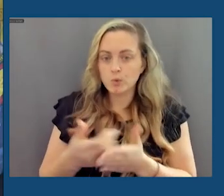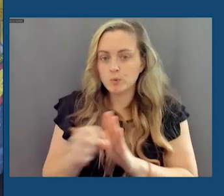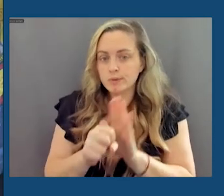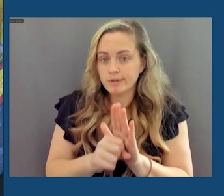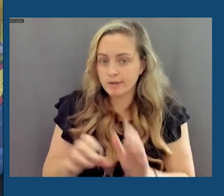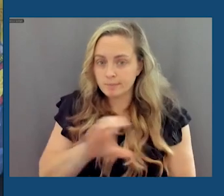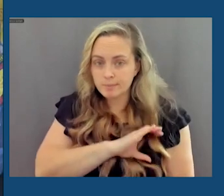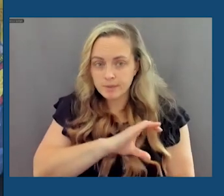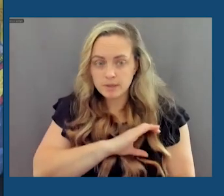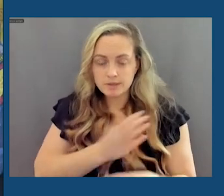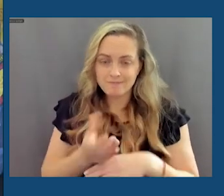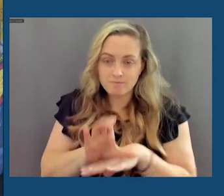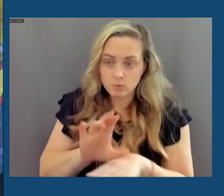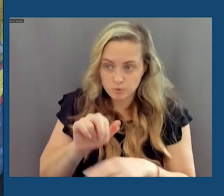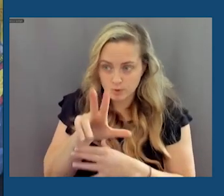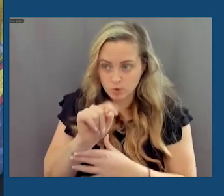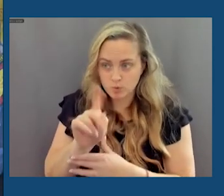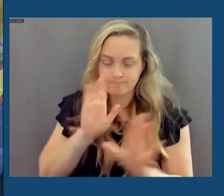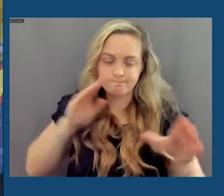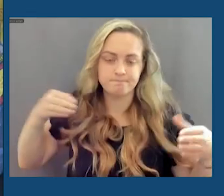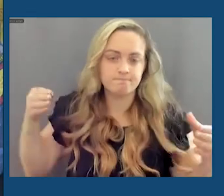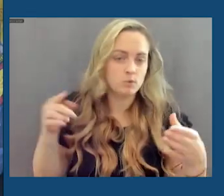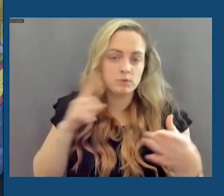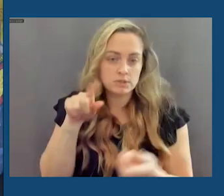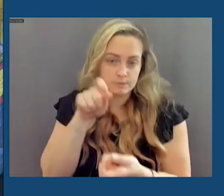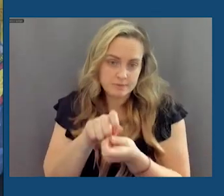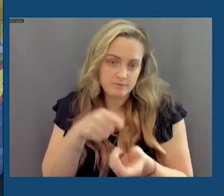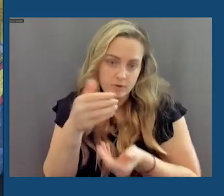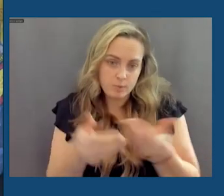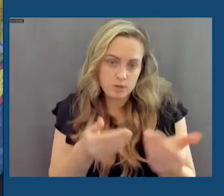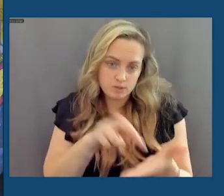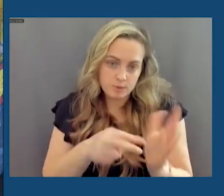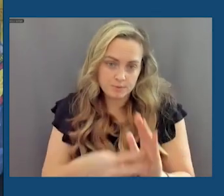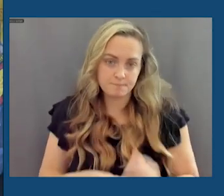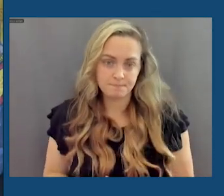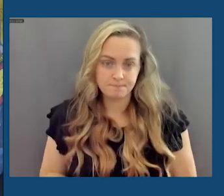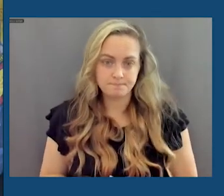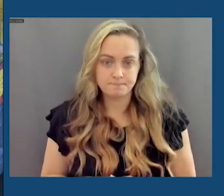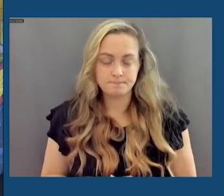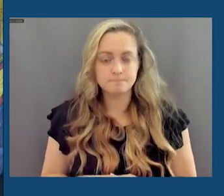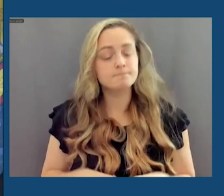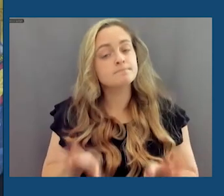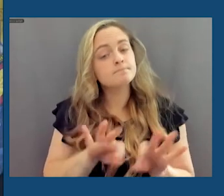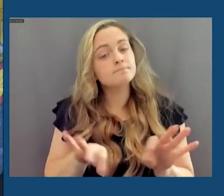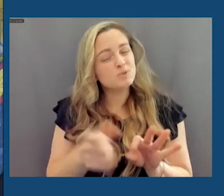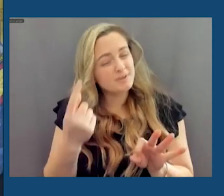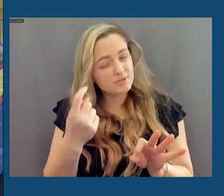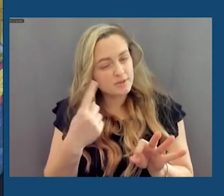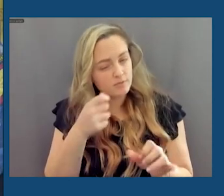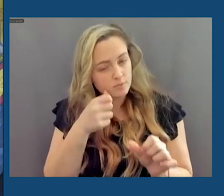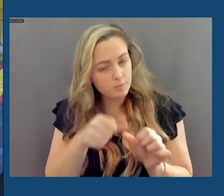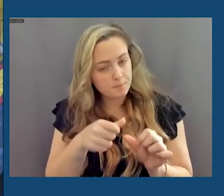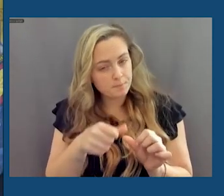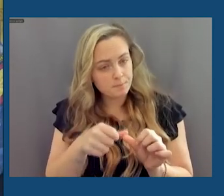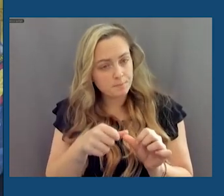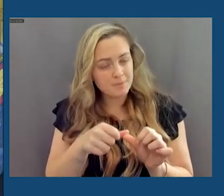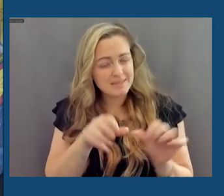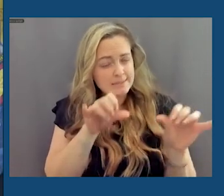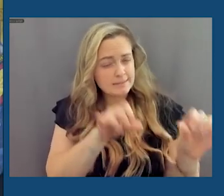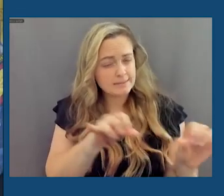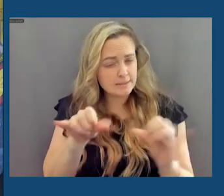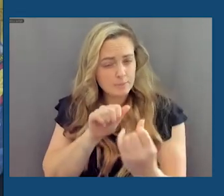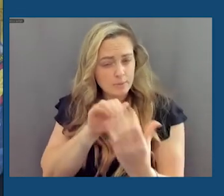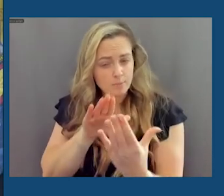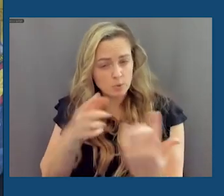unit dedicated to this process and purpose. It's important to note, too, that a similar approach was taken